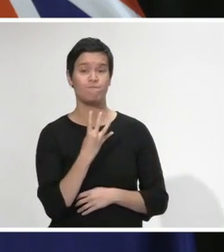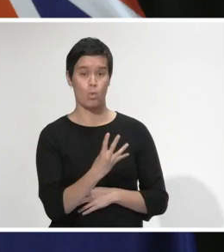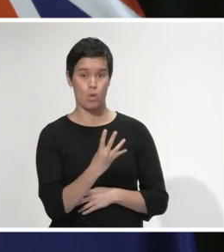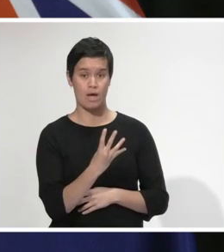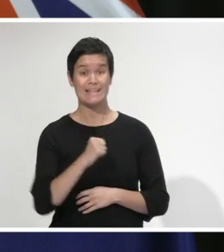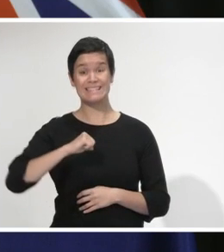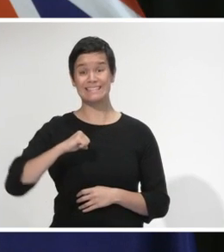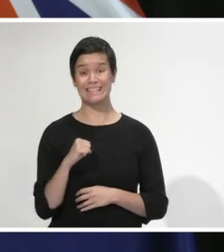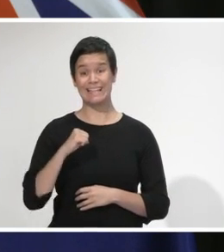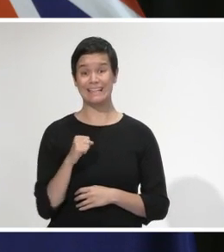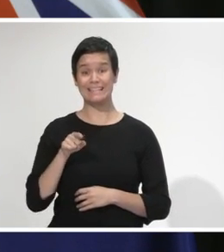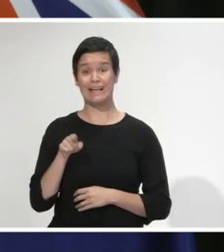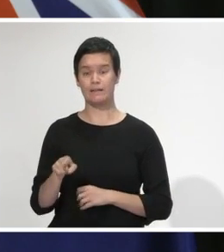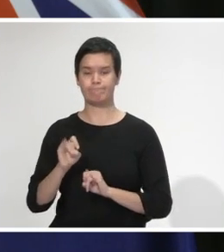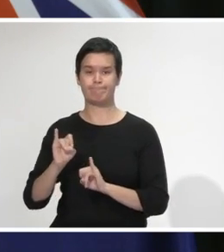critical condition.